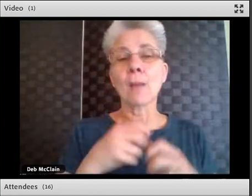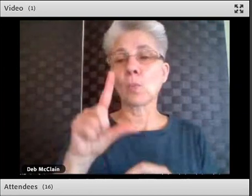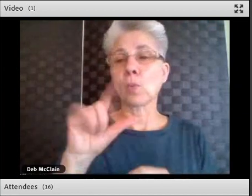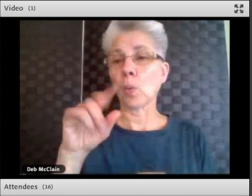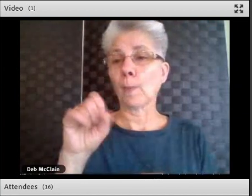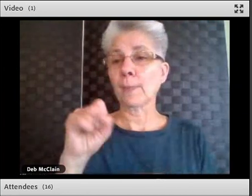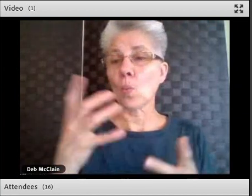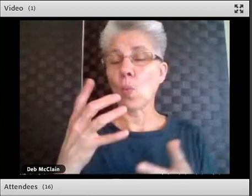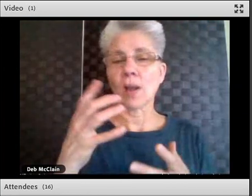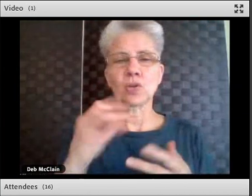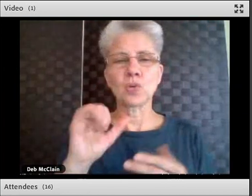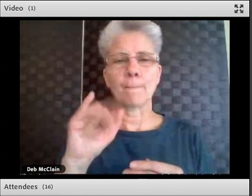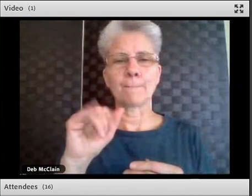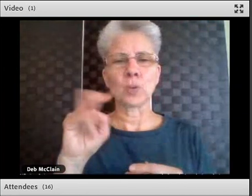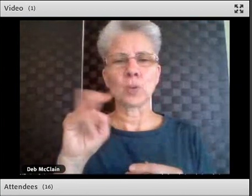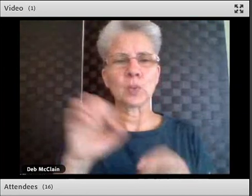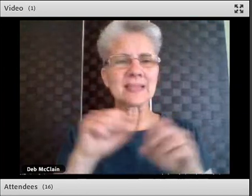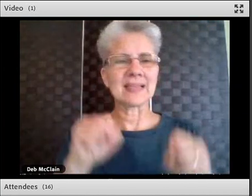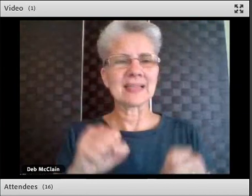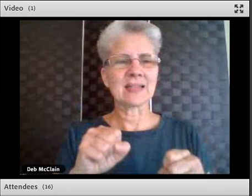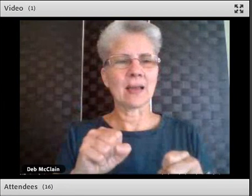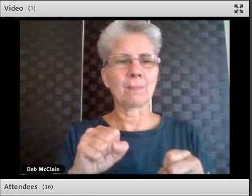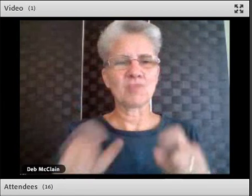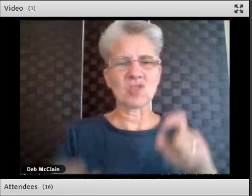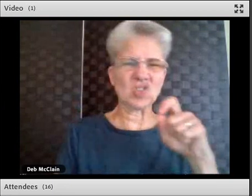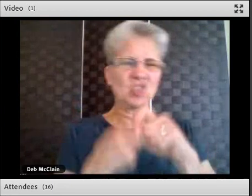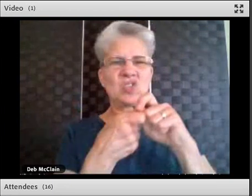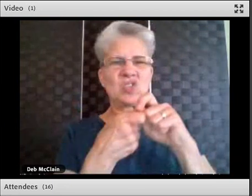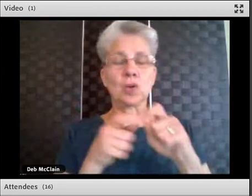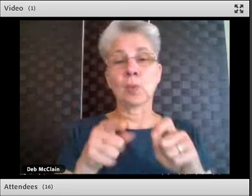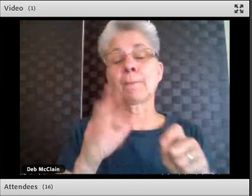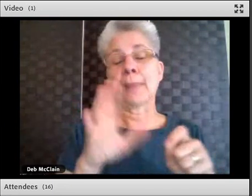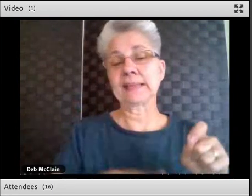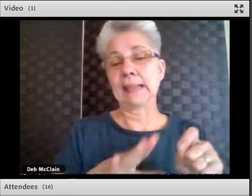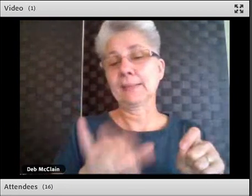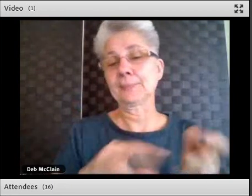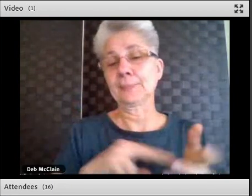lupus is that your immune system turns on you, basically,